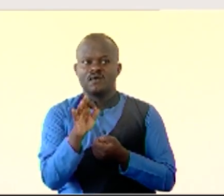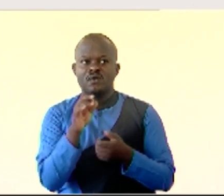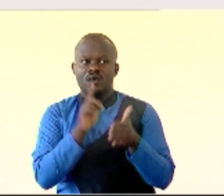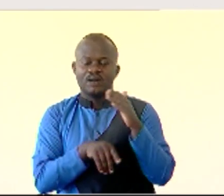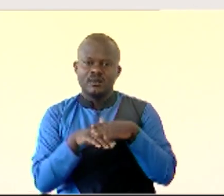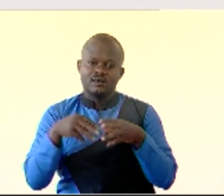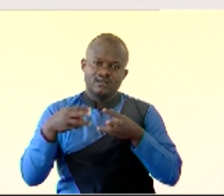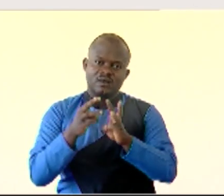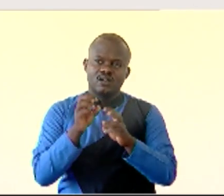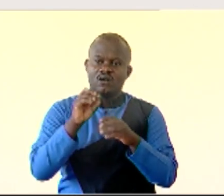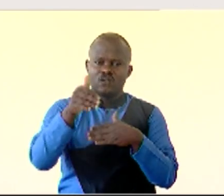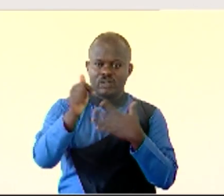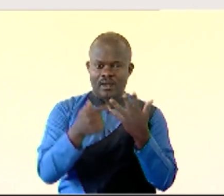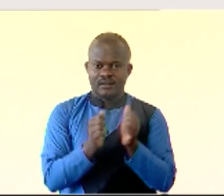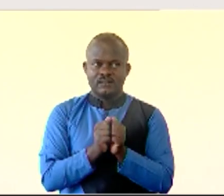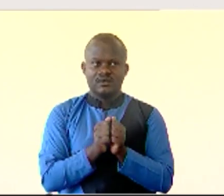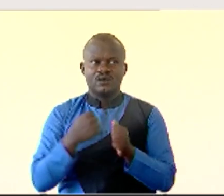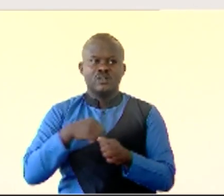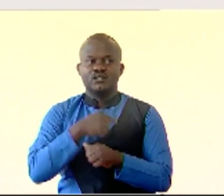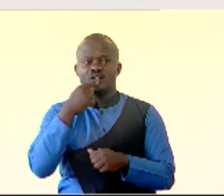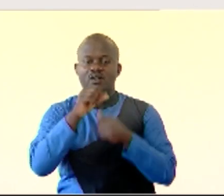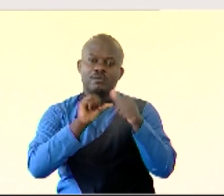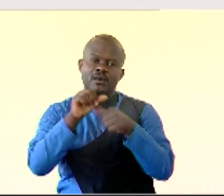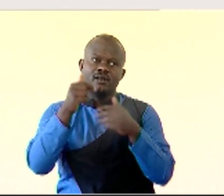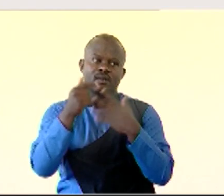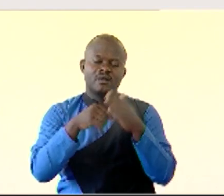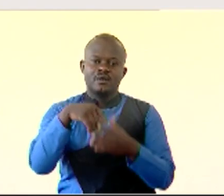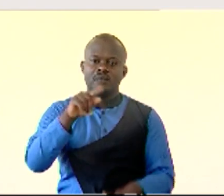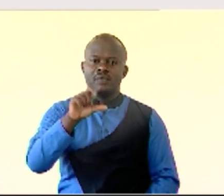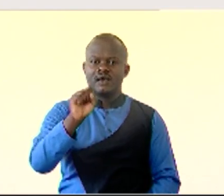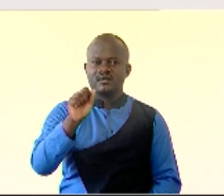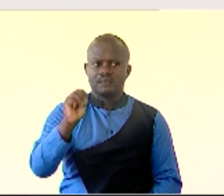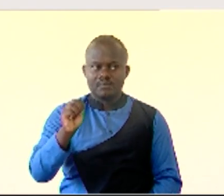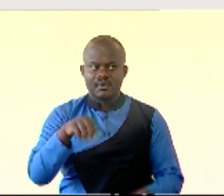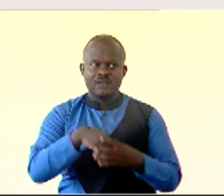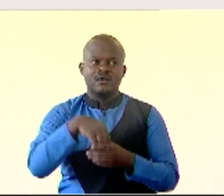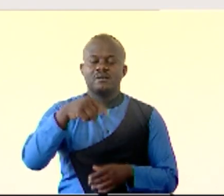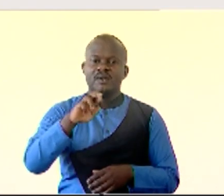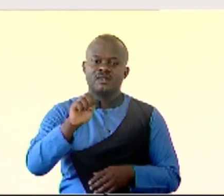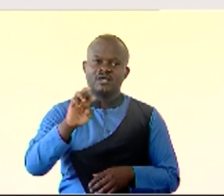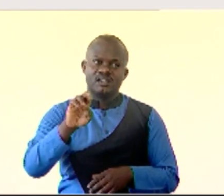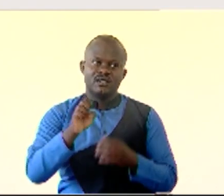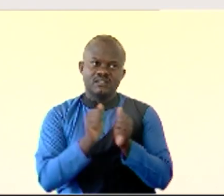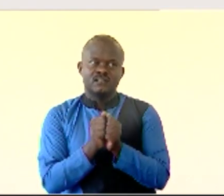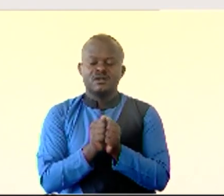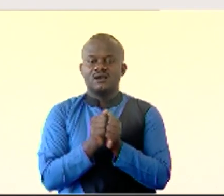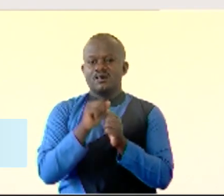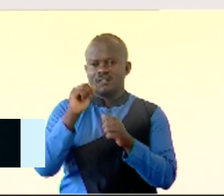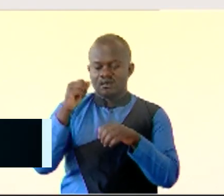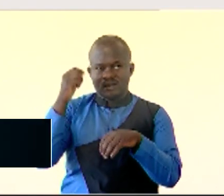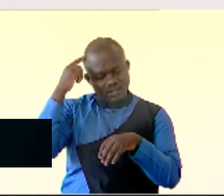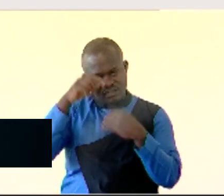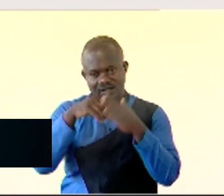major components of blood. We talked about there is plasma, there is platelets, red blood cells, white